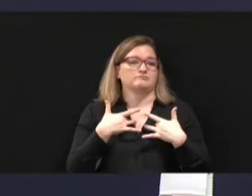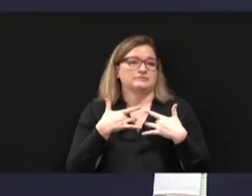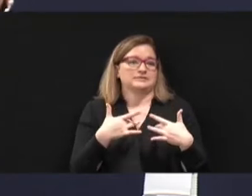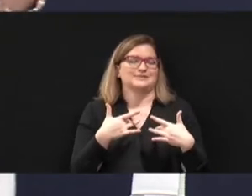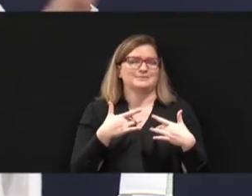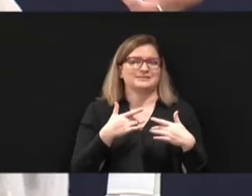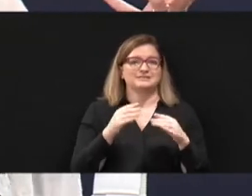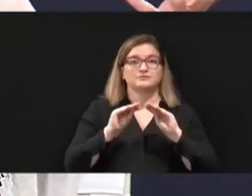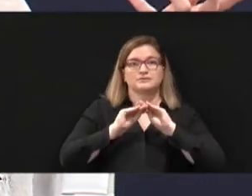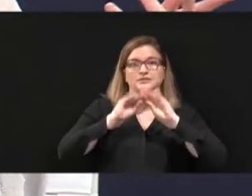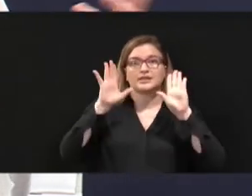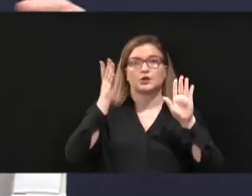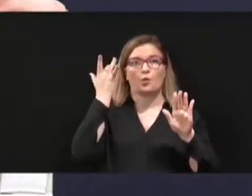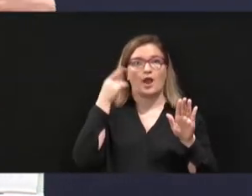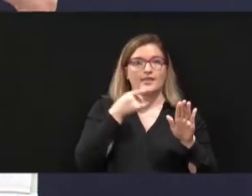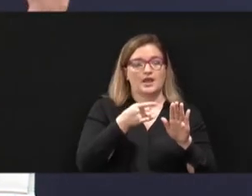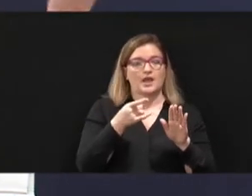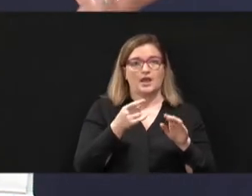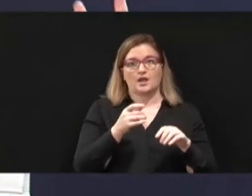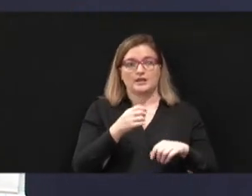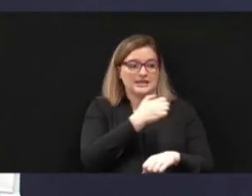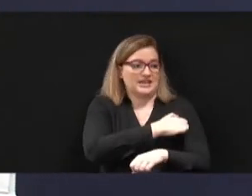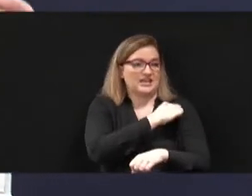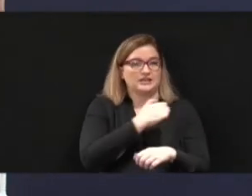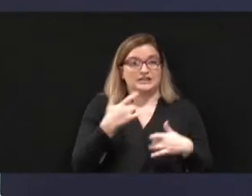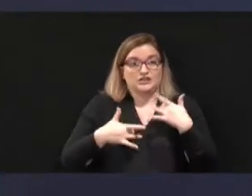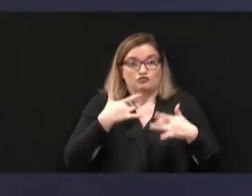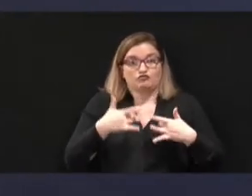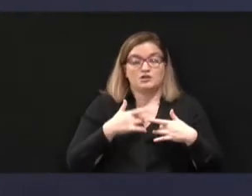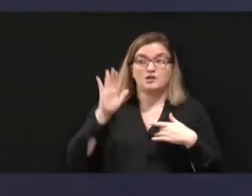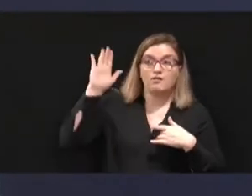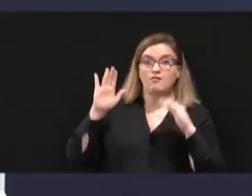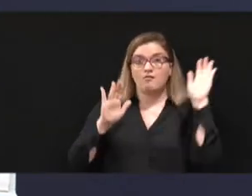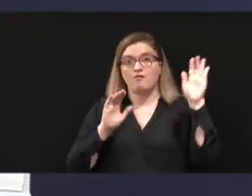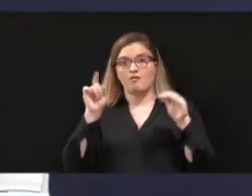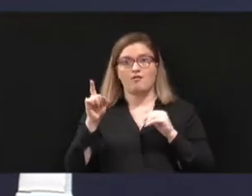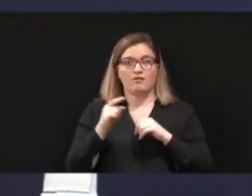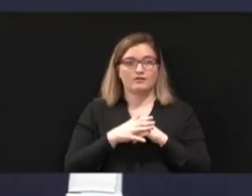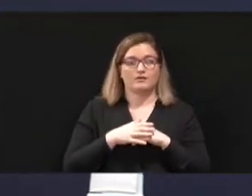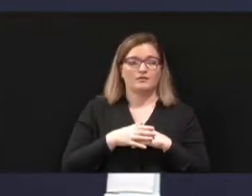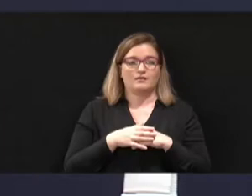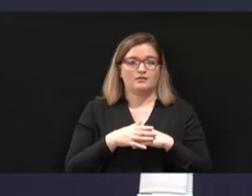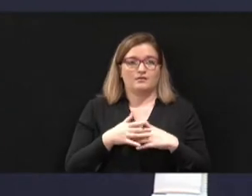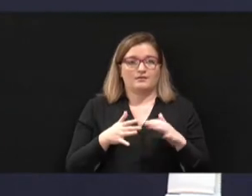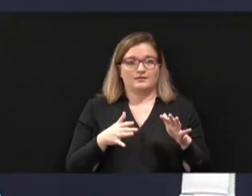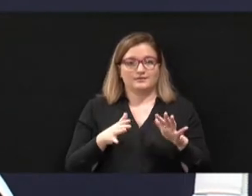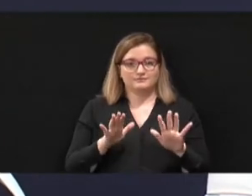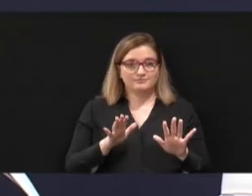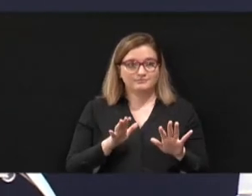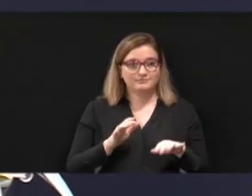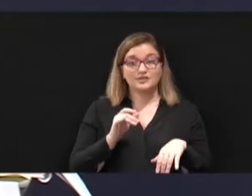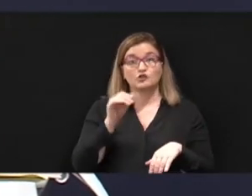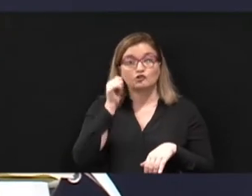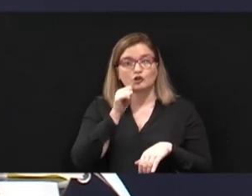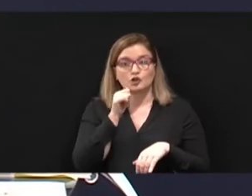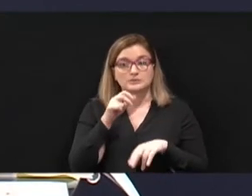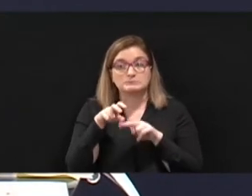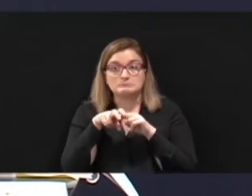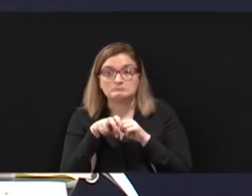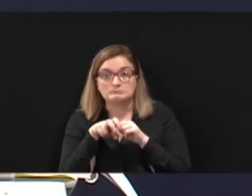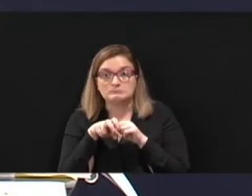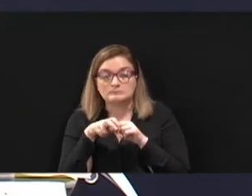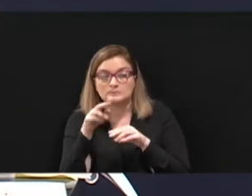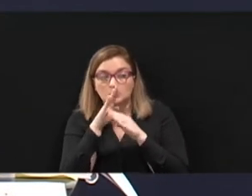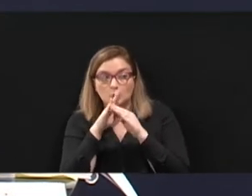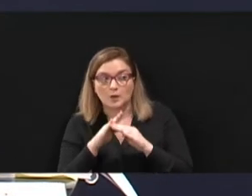they have more energy or they haven't learned that, you know, if I just sit here, maybe no one will notice.